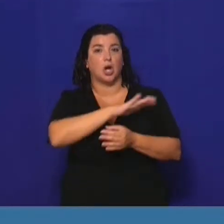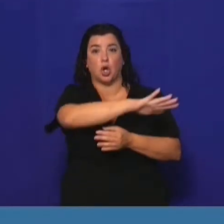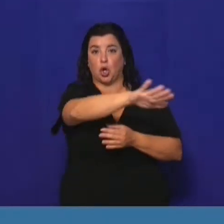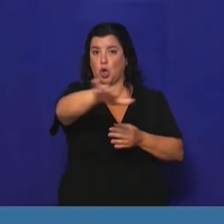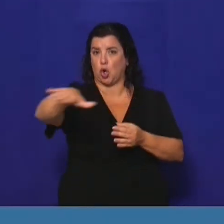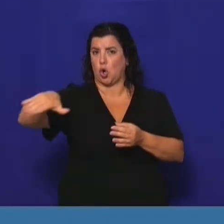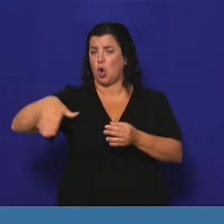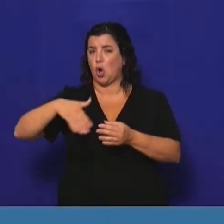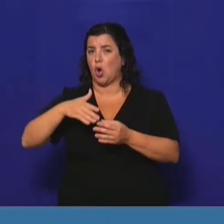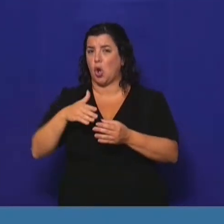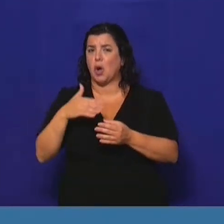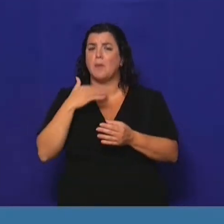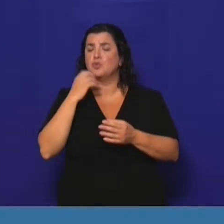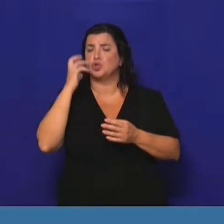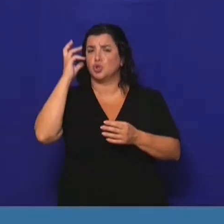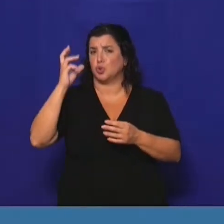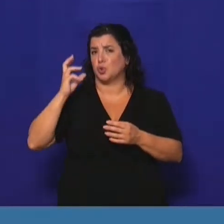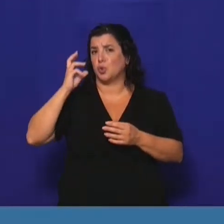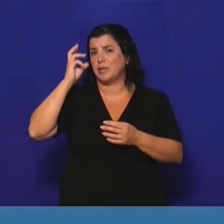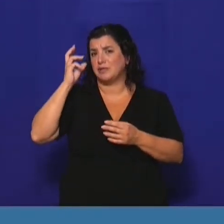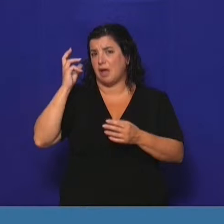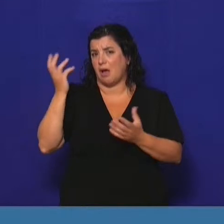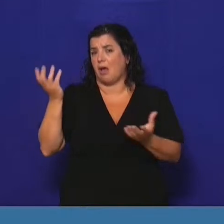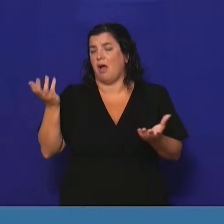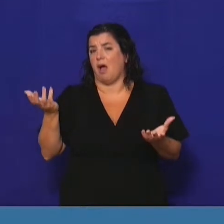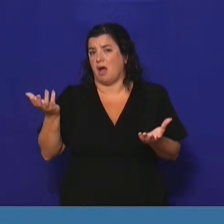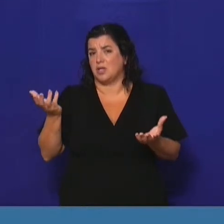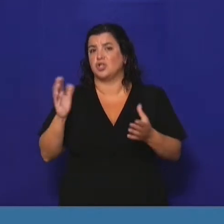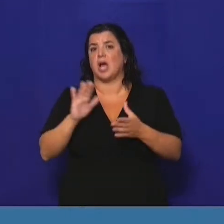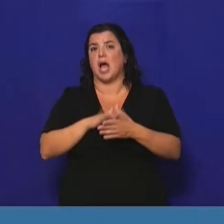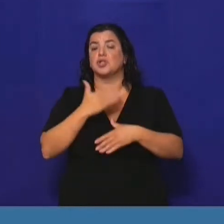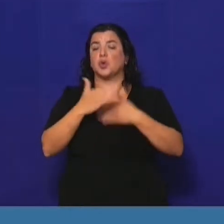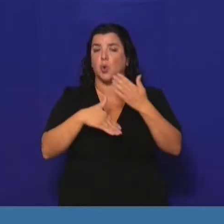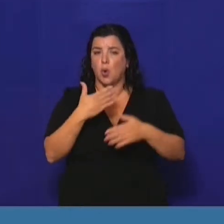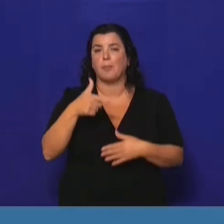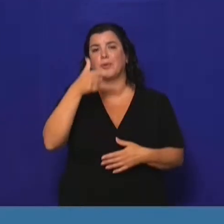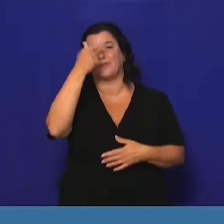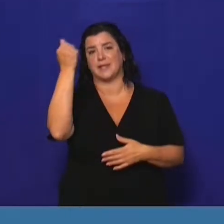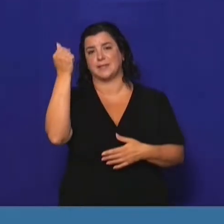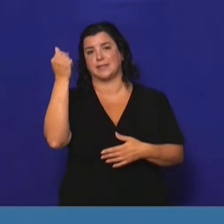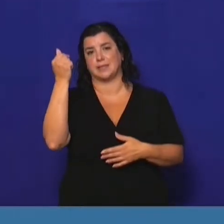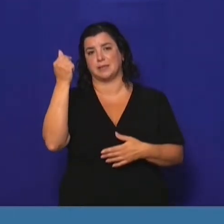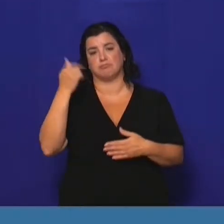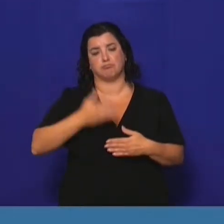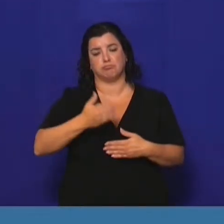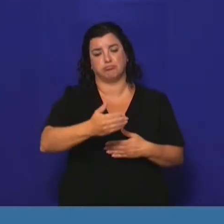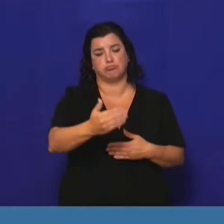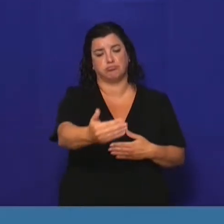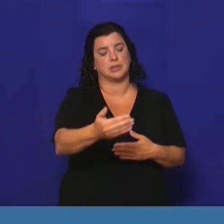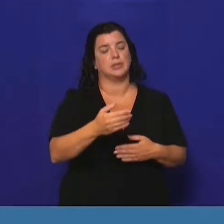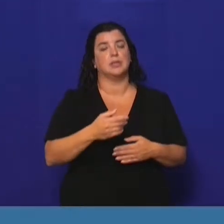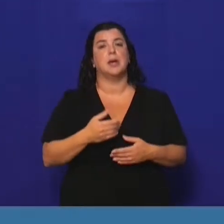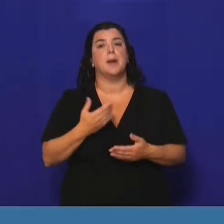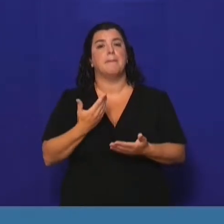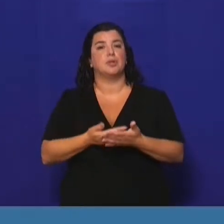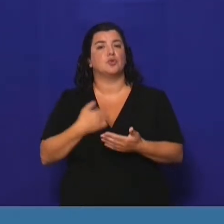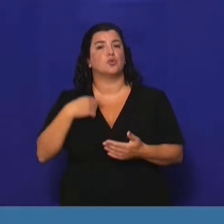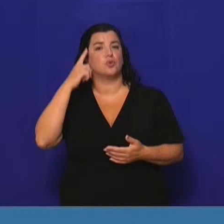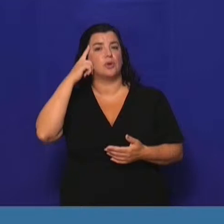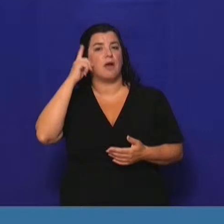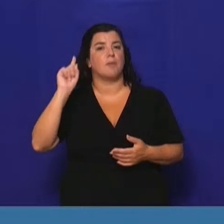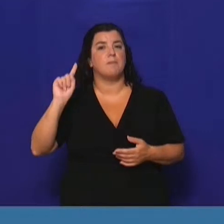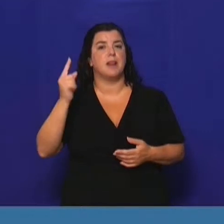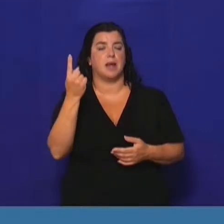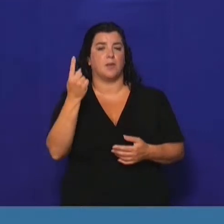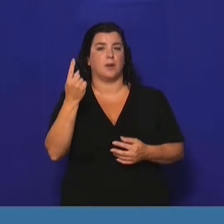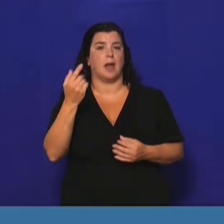tar-residenti m'għandhomx għalfejn joqogħdu jinkwetaw għaliex qed isiru t-testijiet regolari wkoll u hemmhekk l-infection control